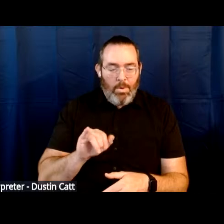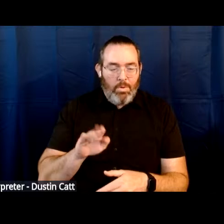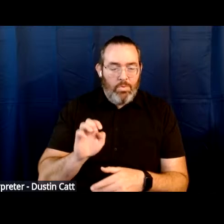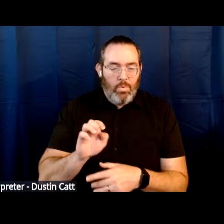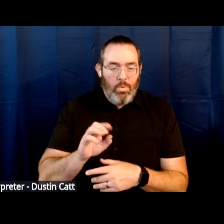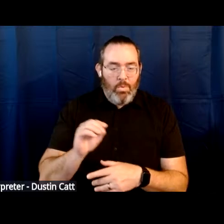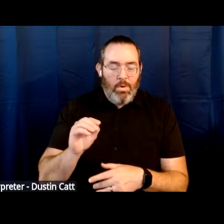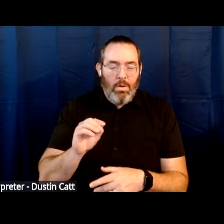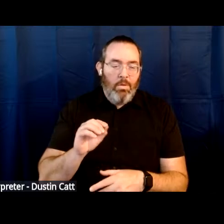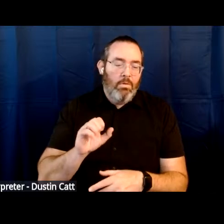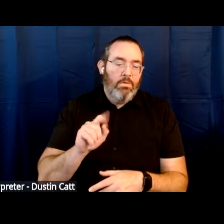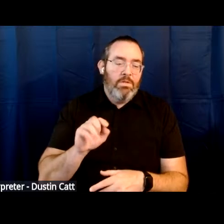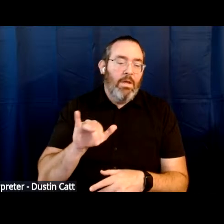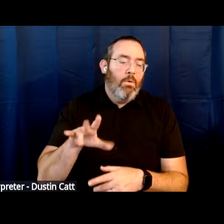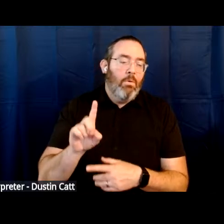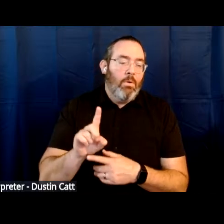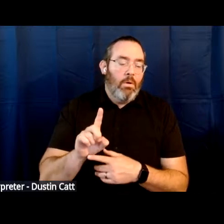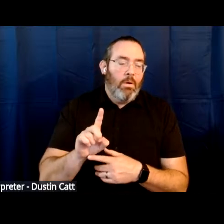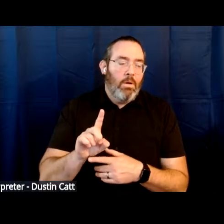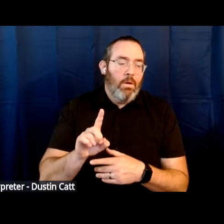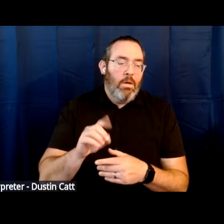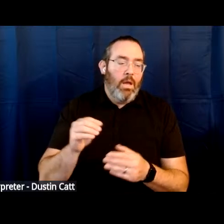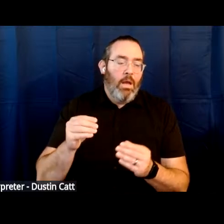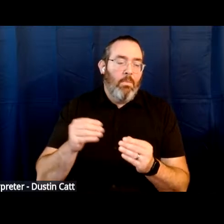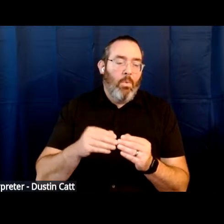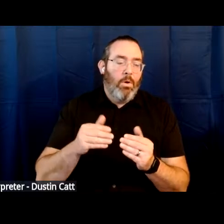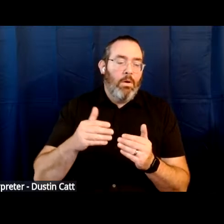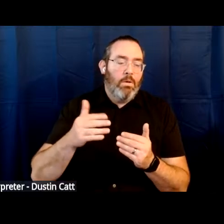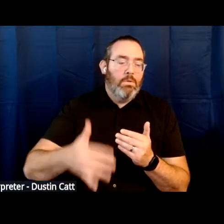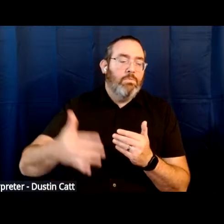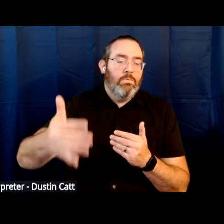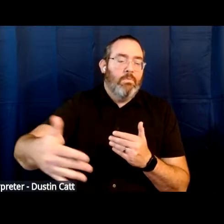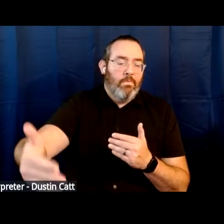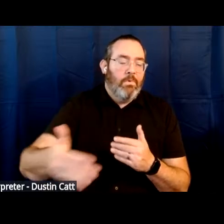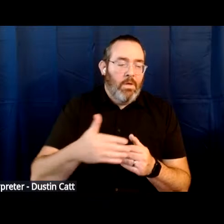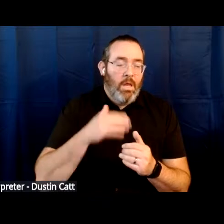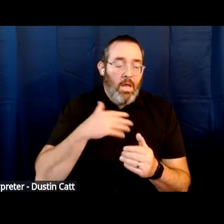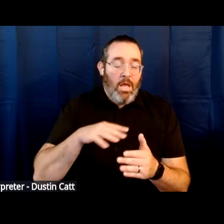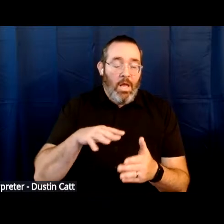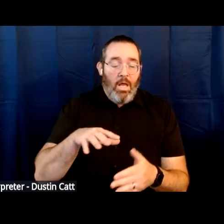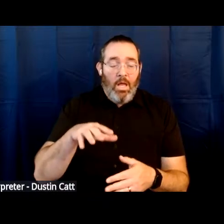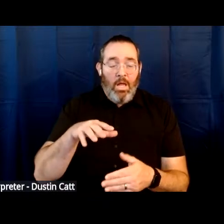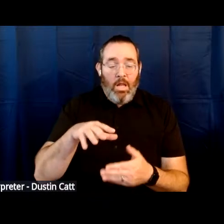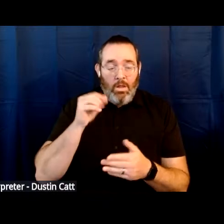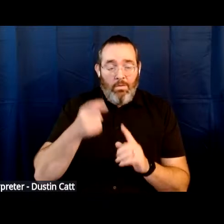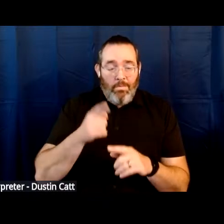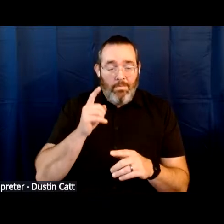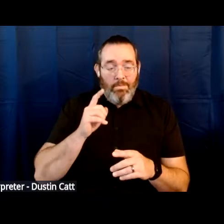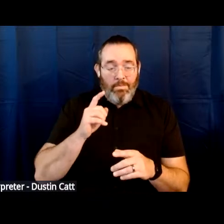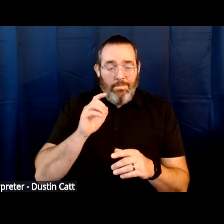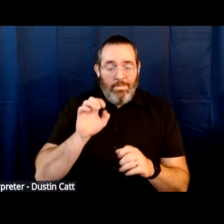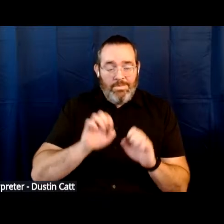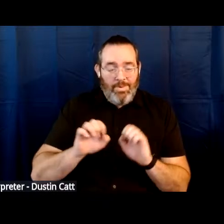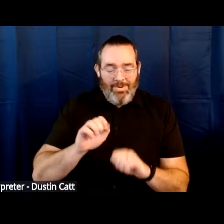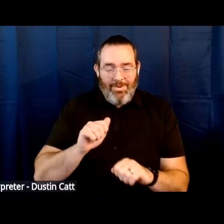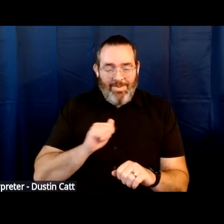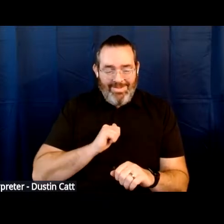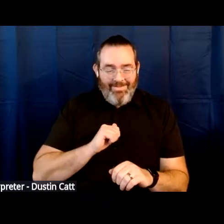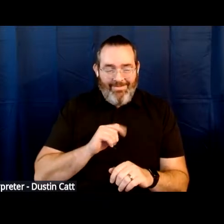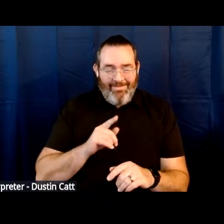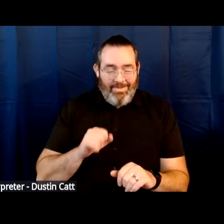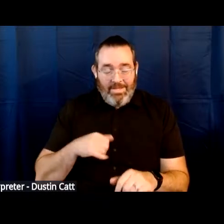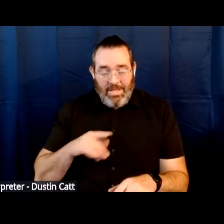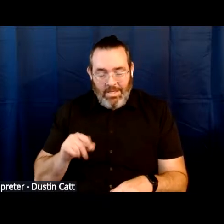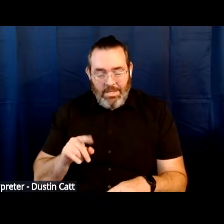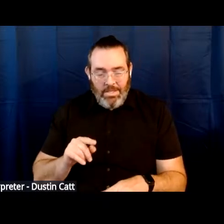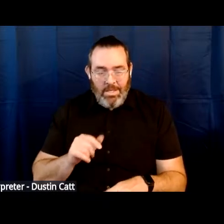corticosteroids and intermittently. What I learned by experimenting on myself, yes, I did, was I didn't